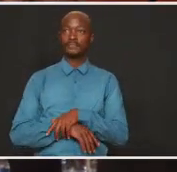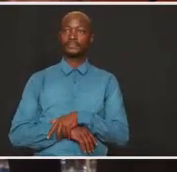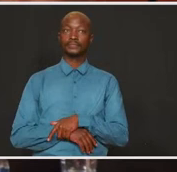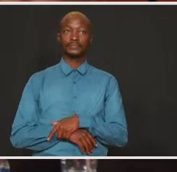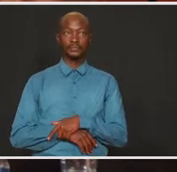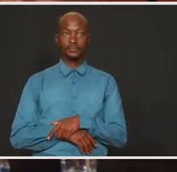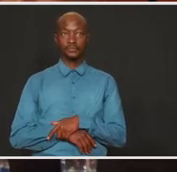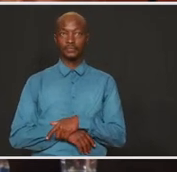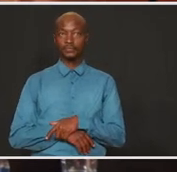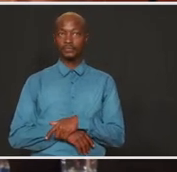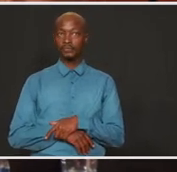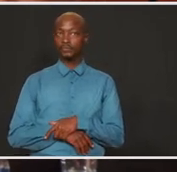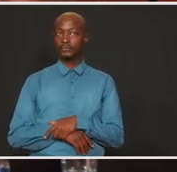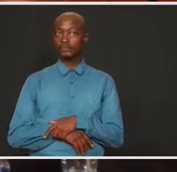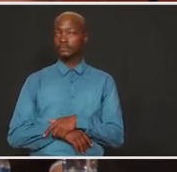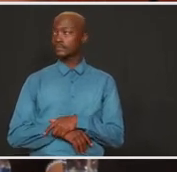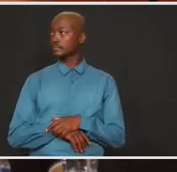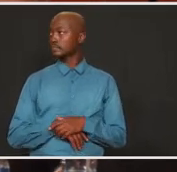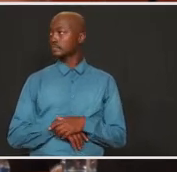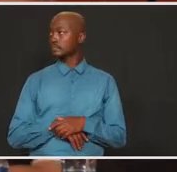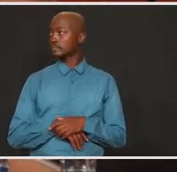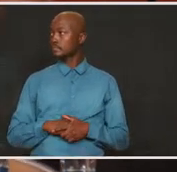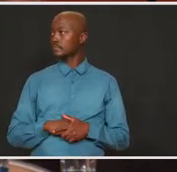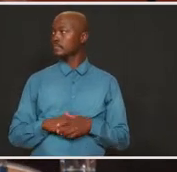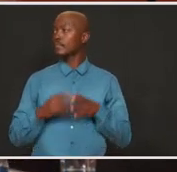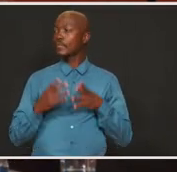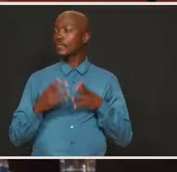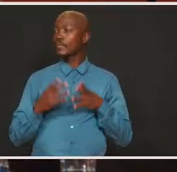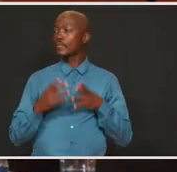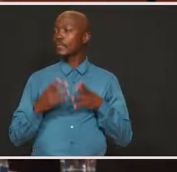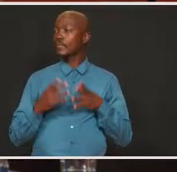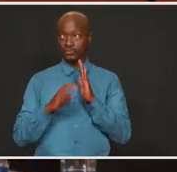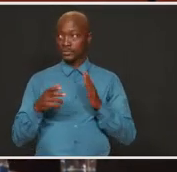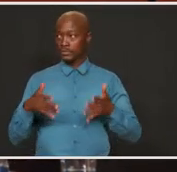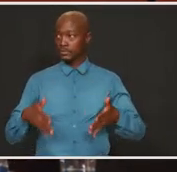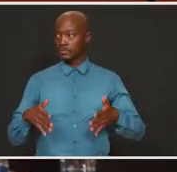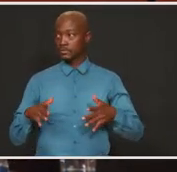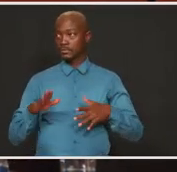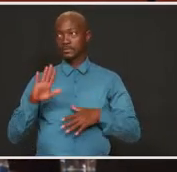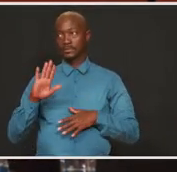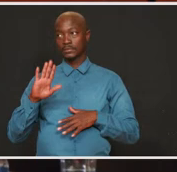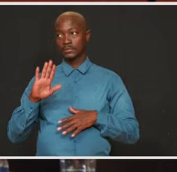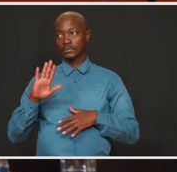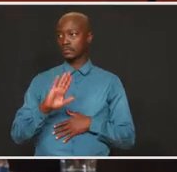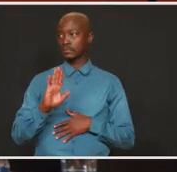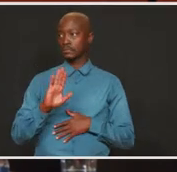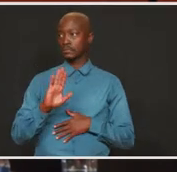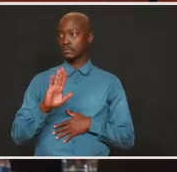uh we've got rules uh